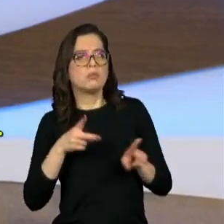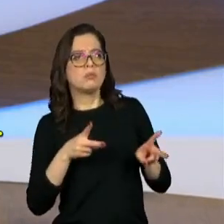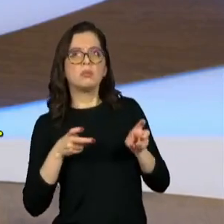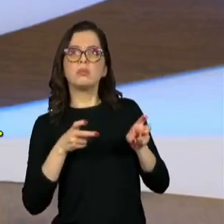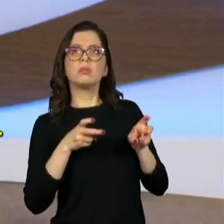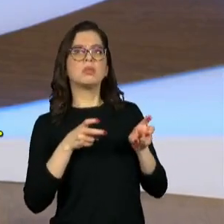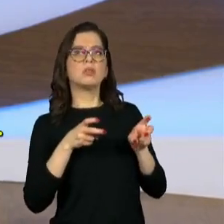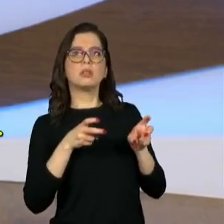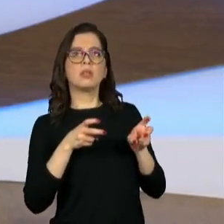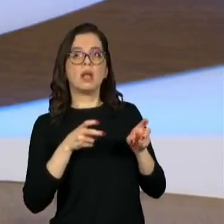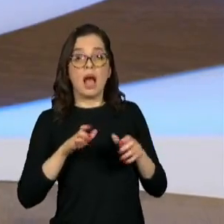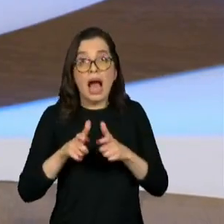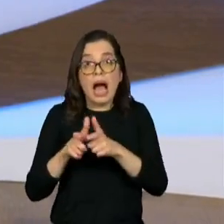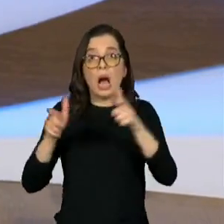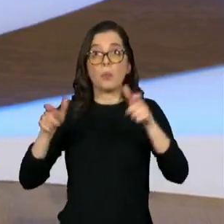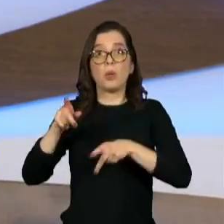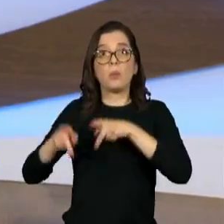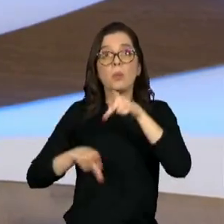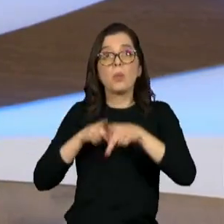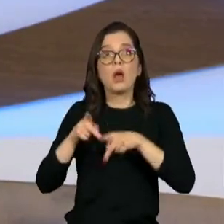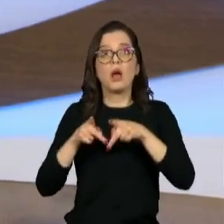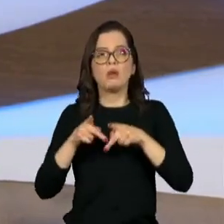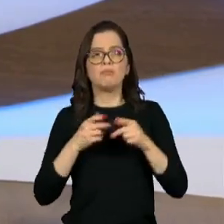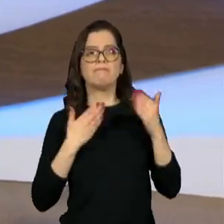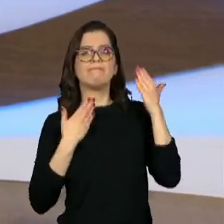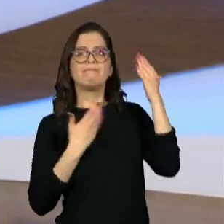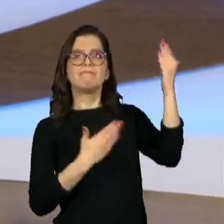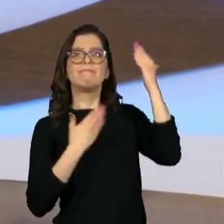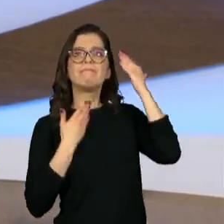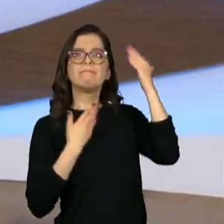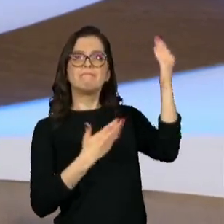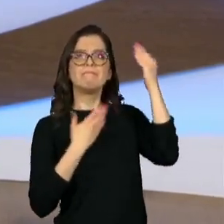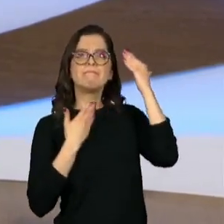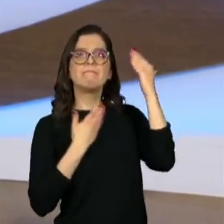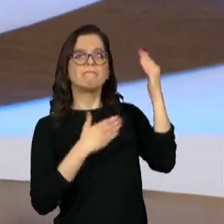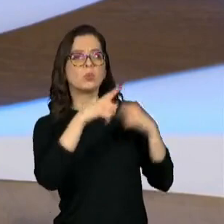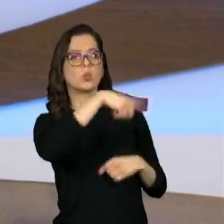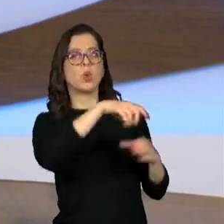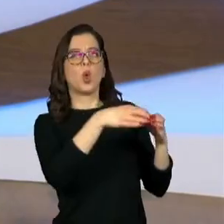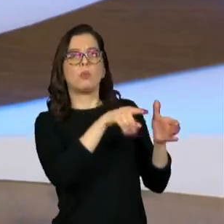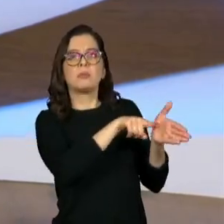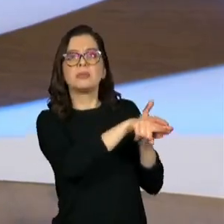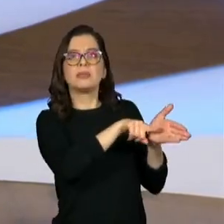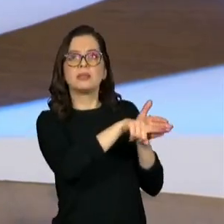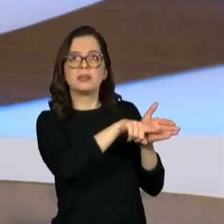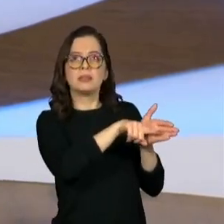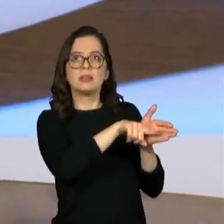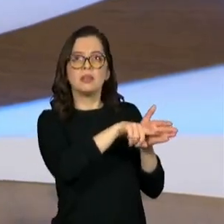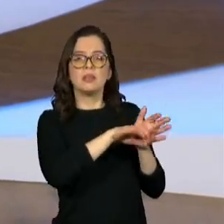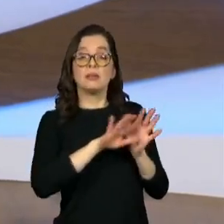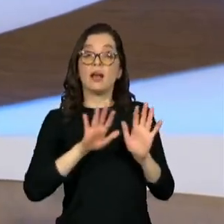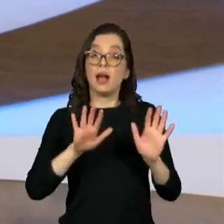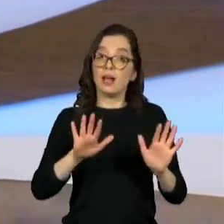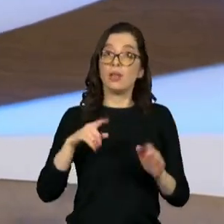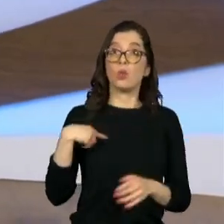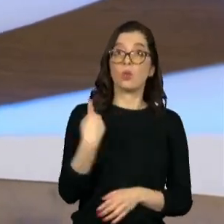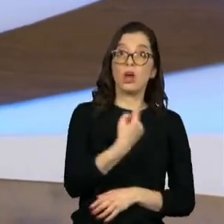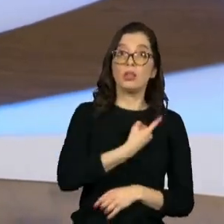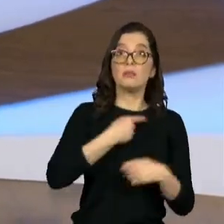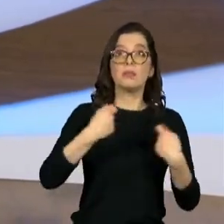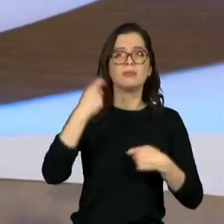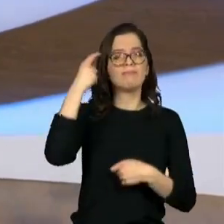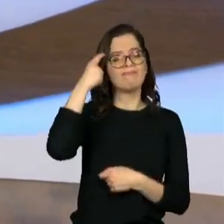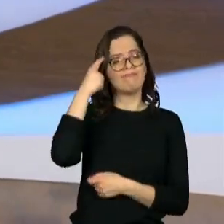of our populations are suspicious of that expertise too. And so what we have to, I